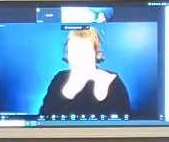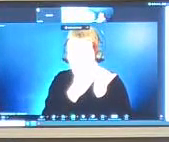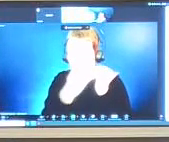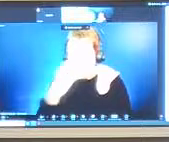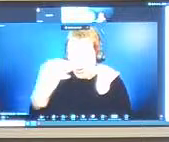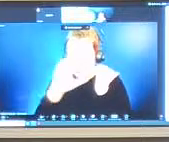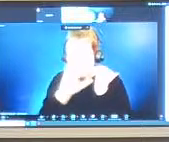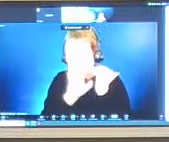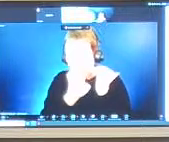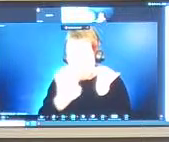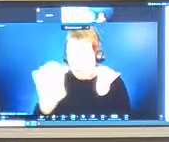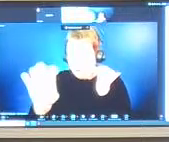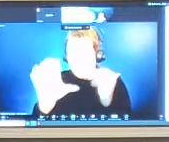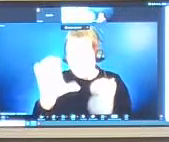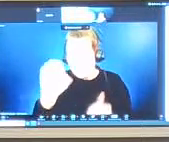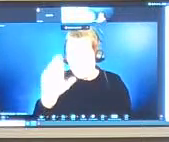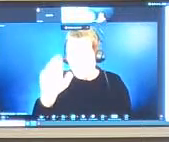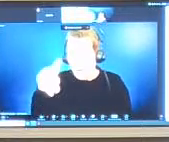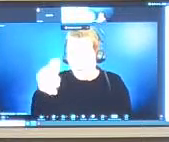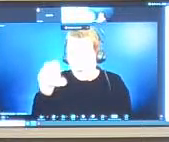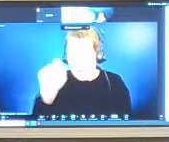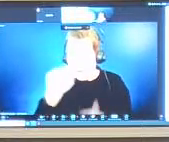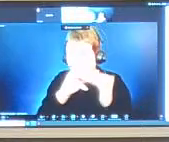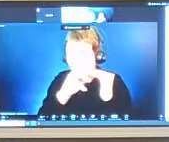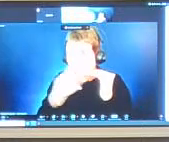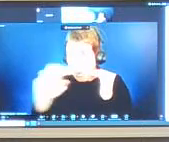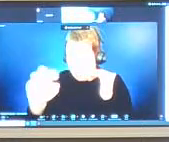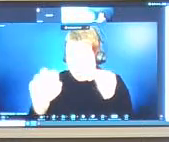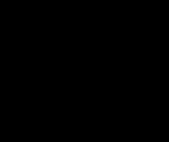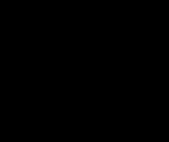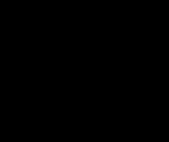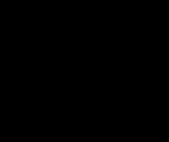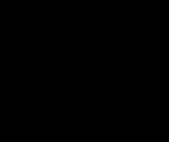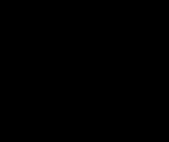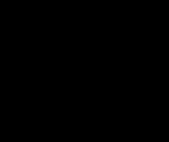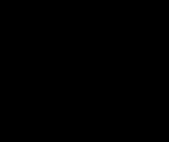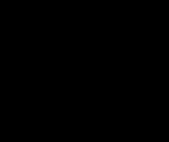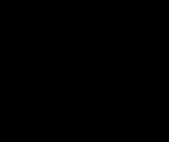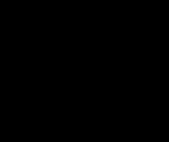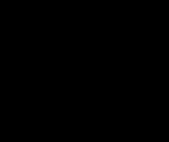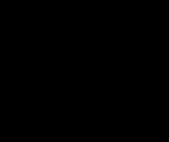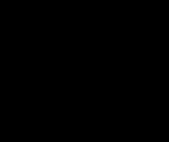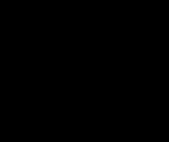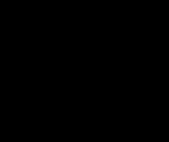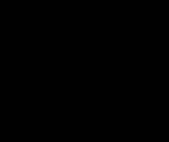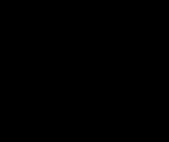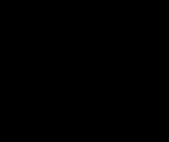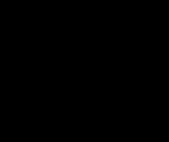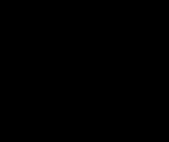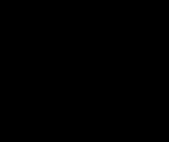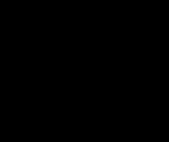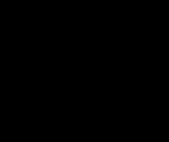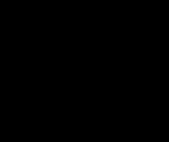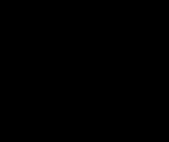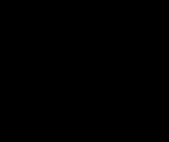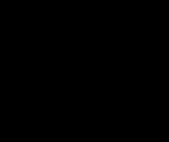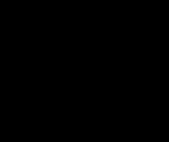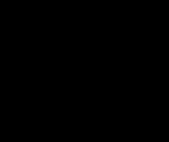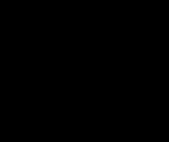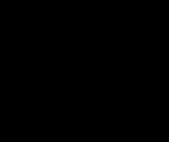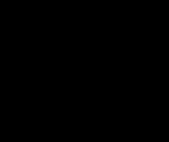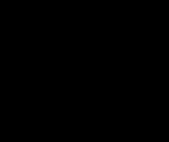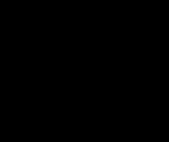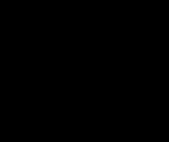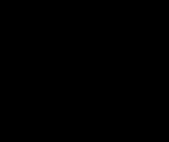the carpet is technically ADA compliant. Yeah, but there's a spirit of the law and there's a letter of the law. And